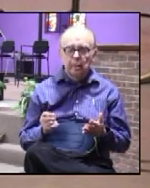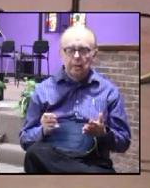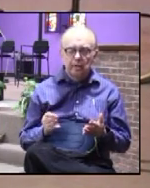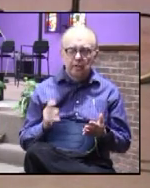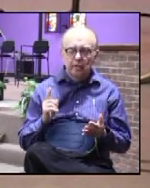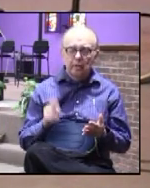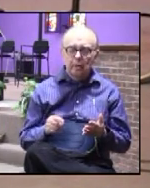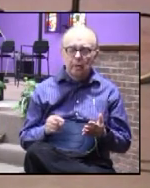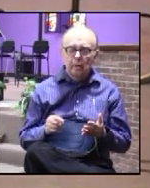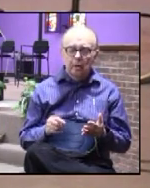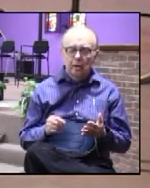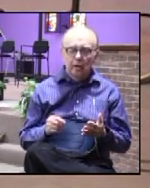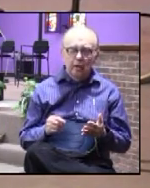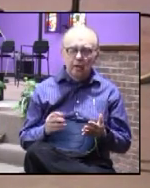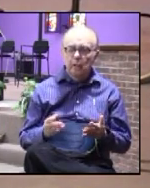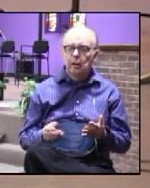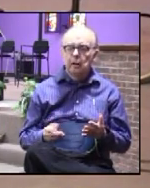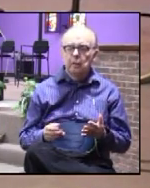you need